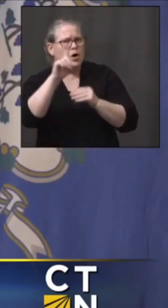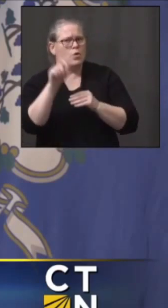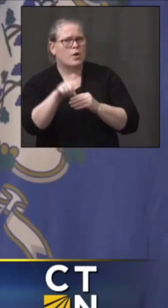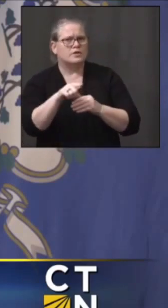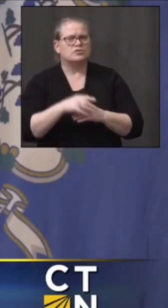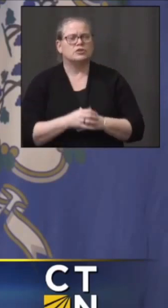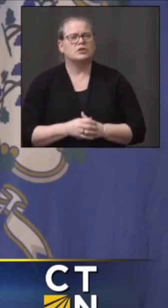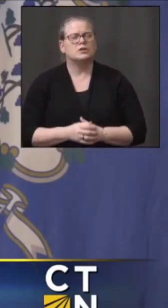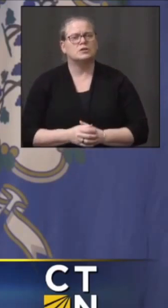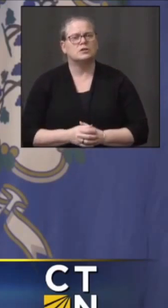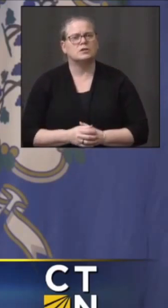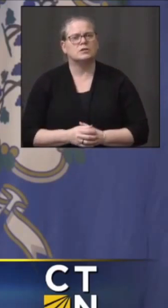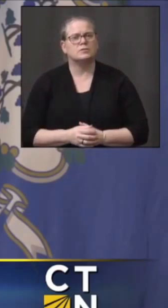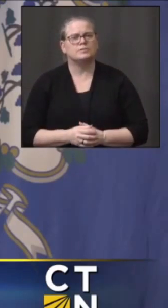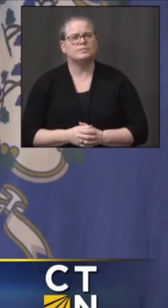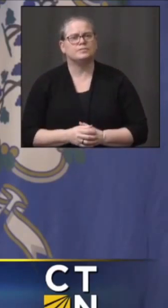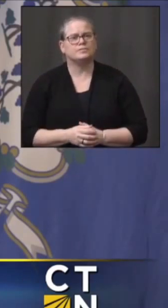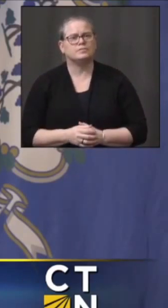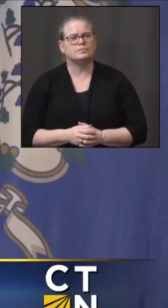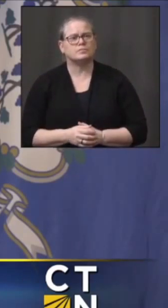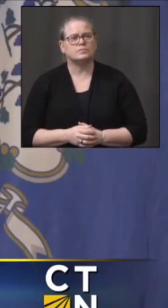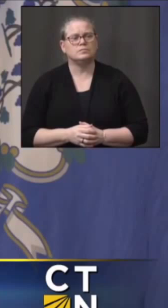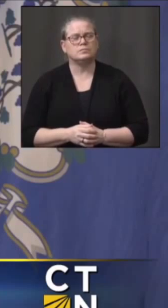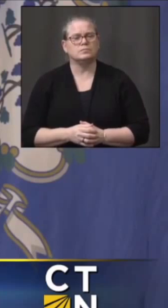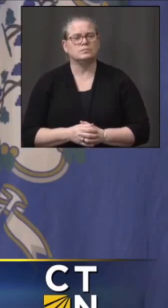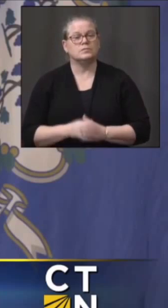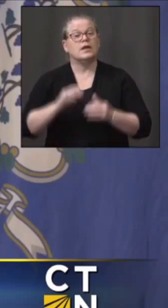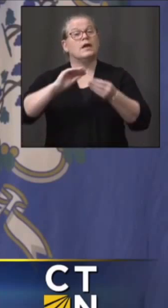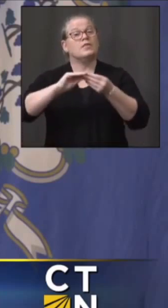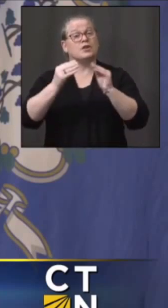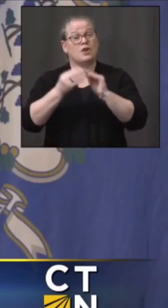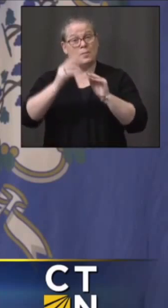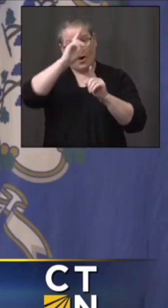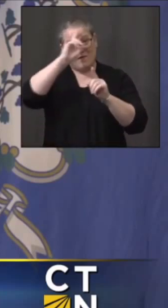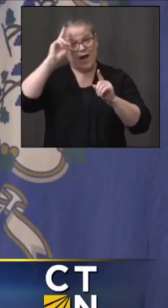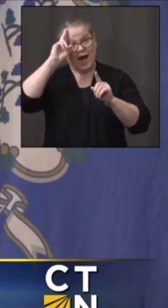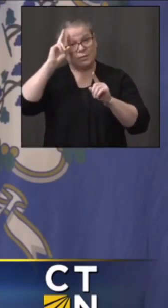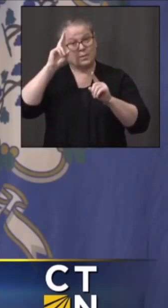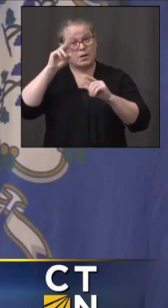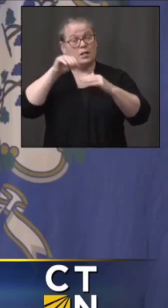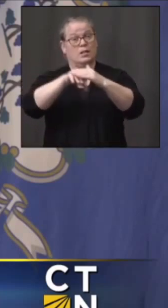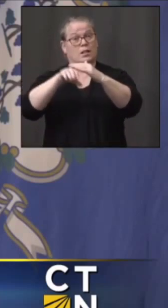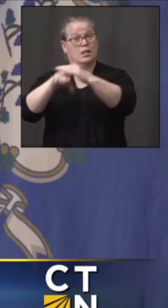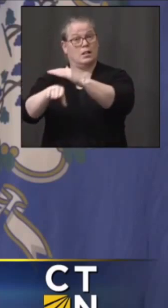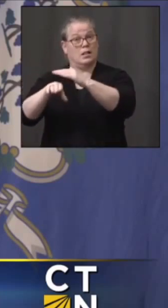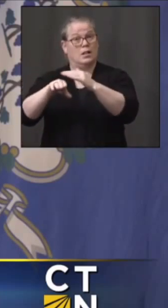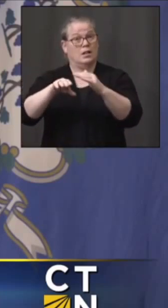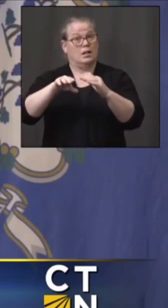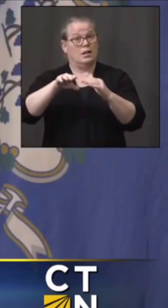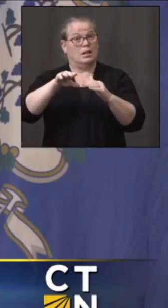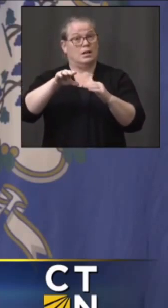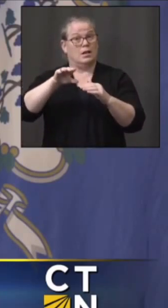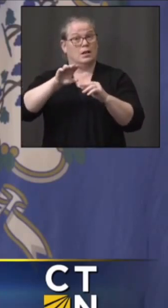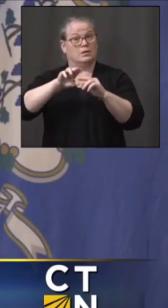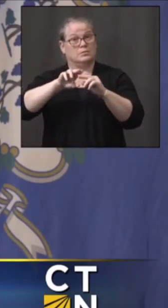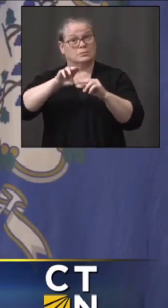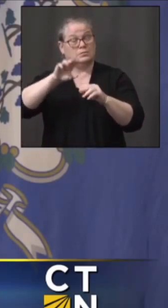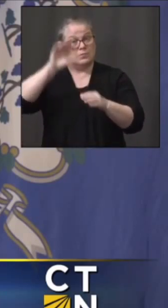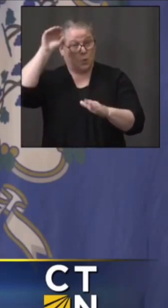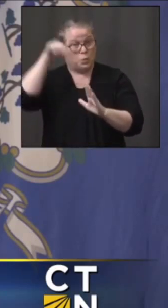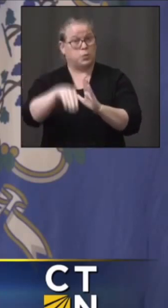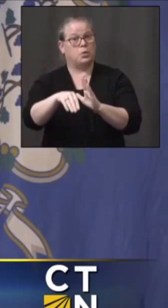in hospitalizations due to the number of deaths today? And can I get a percentage on